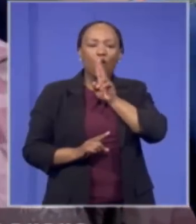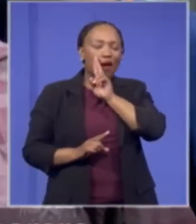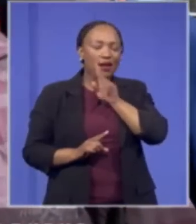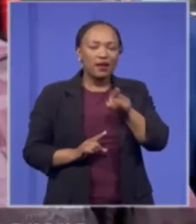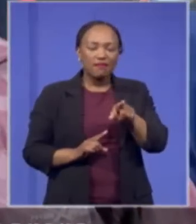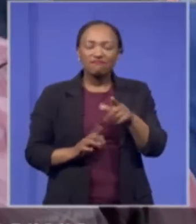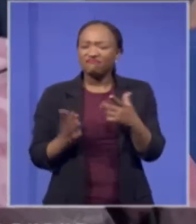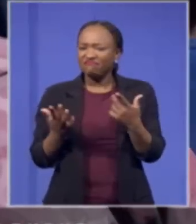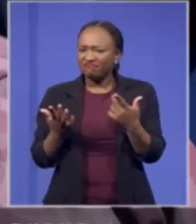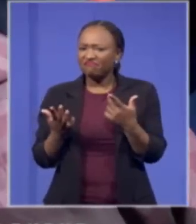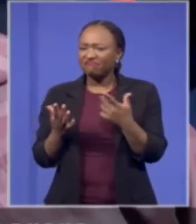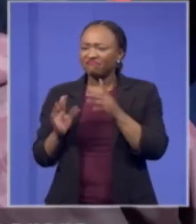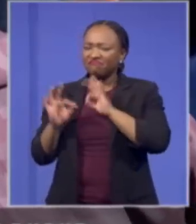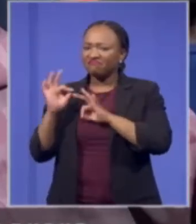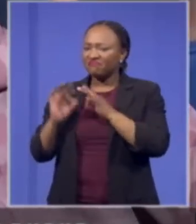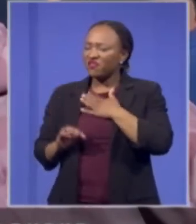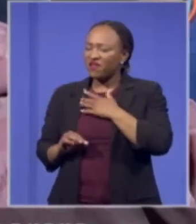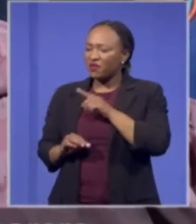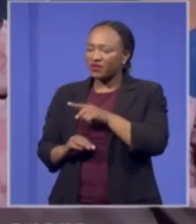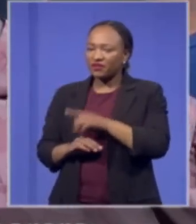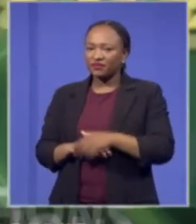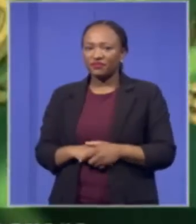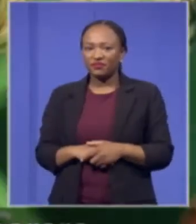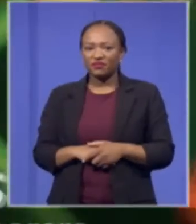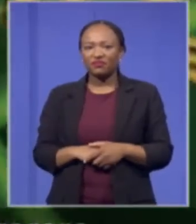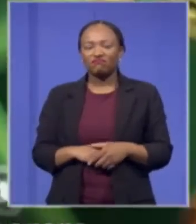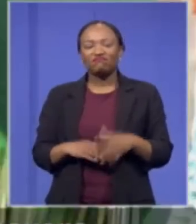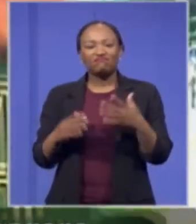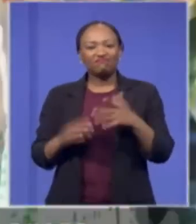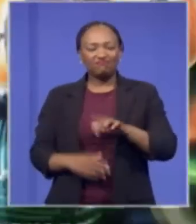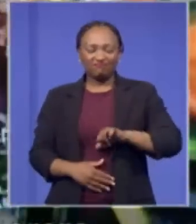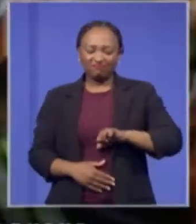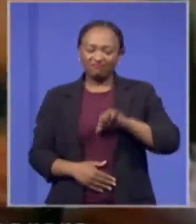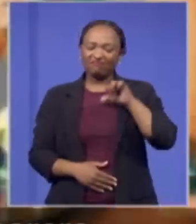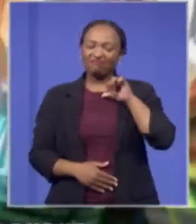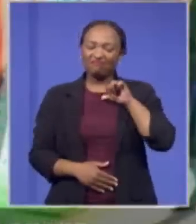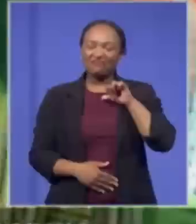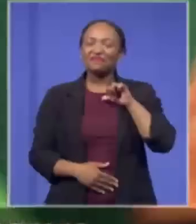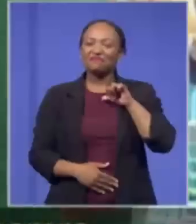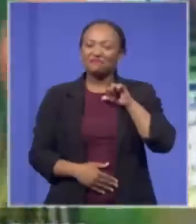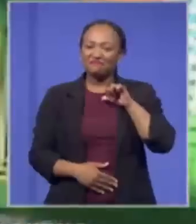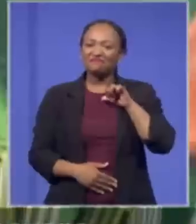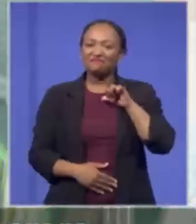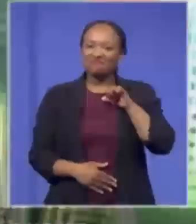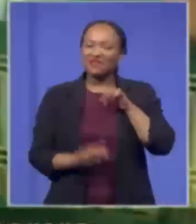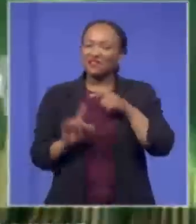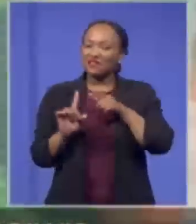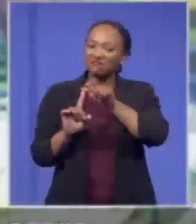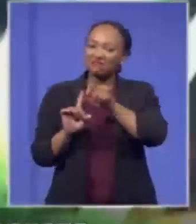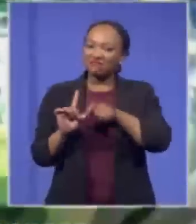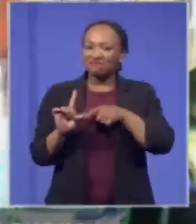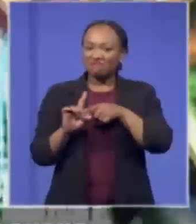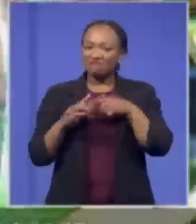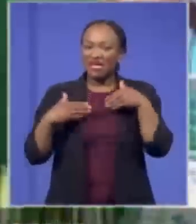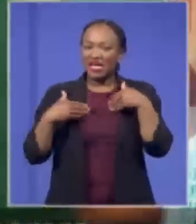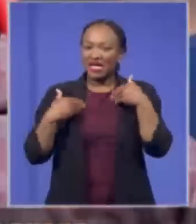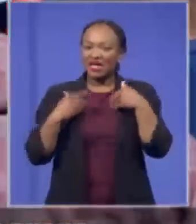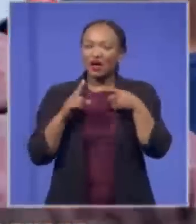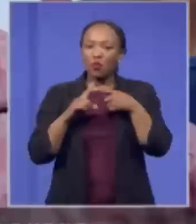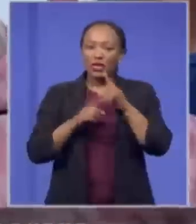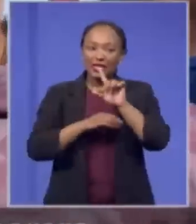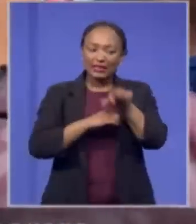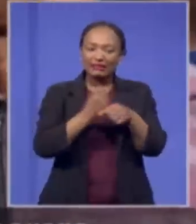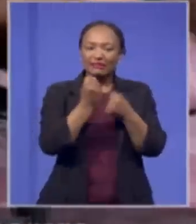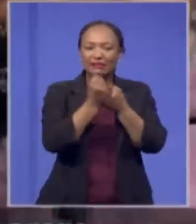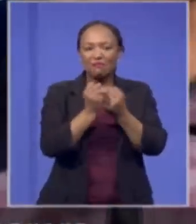morago ga gore Tete a fenya mo tabogo. Re motlotlo thata re kgansa ka ene jaaka ba latedi ba gagwe